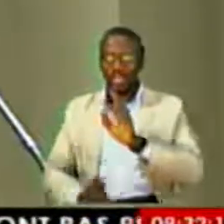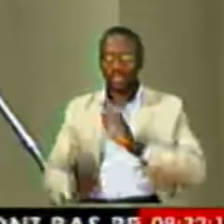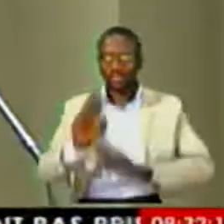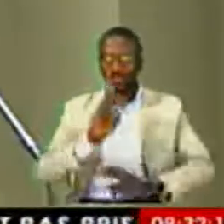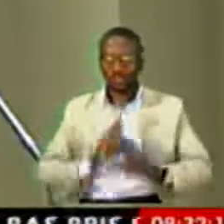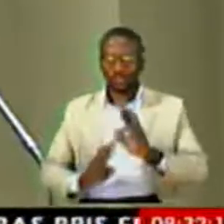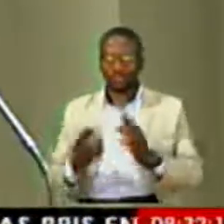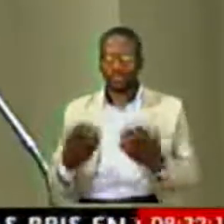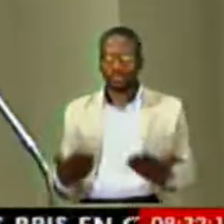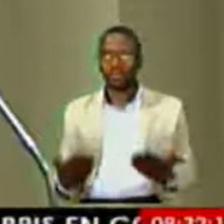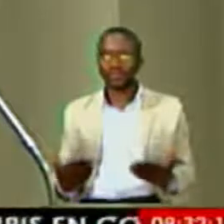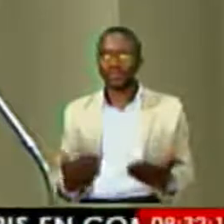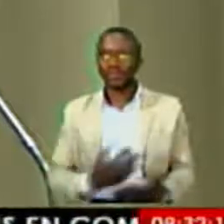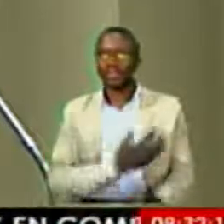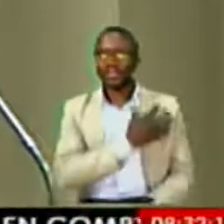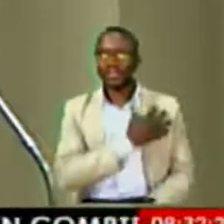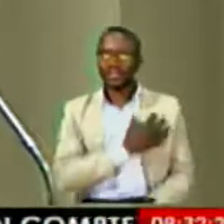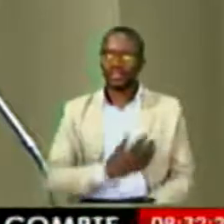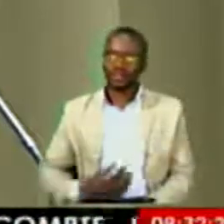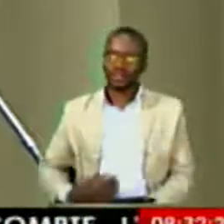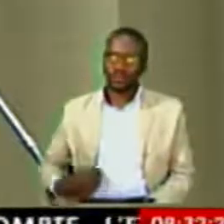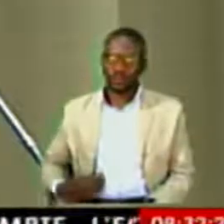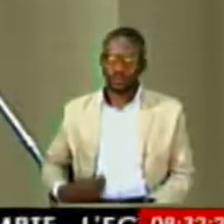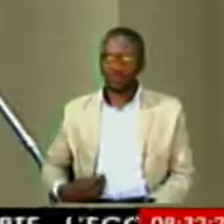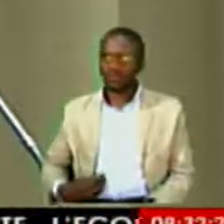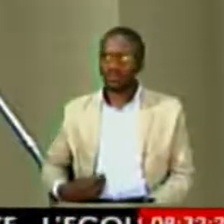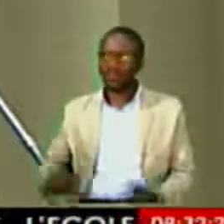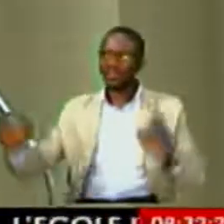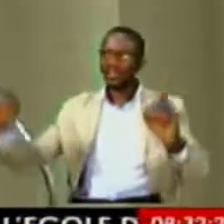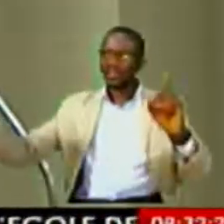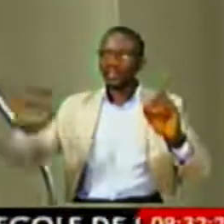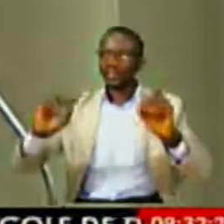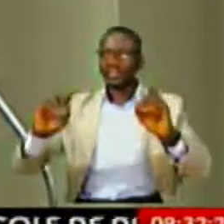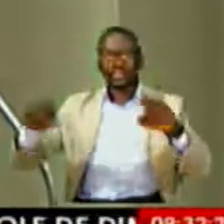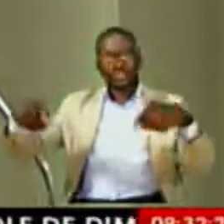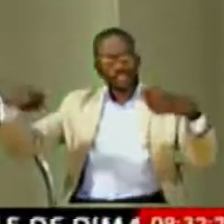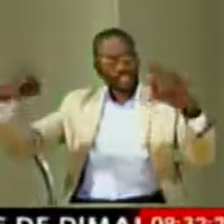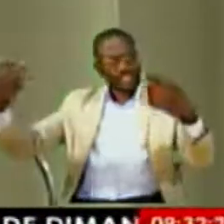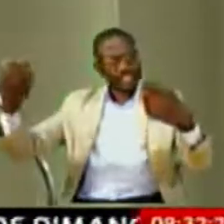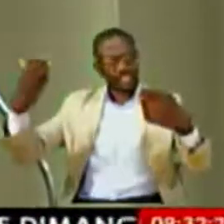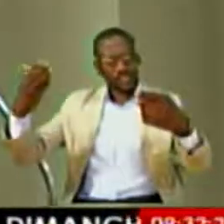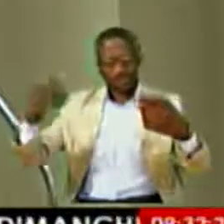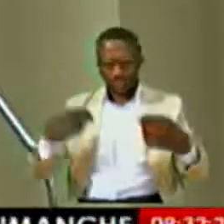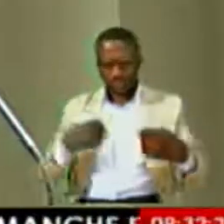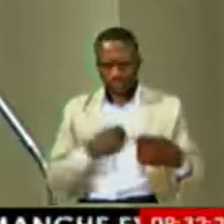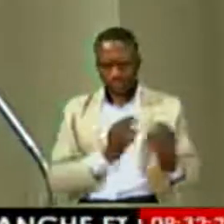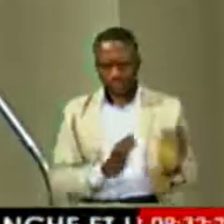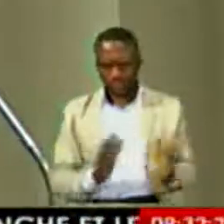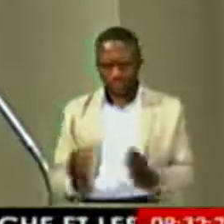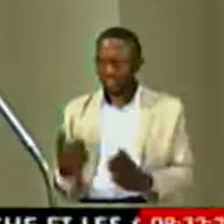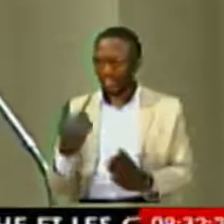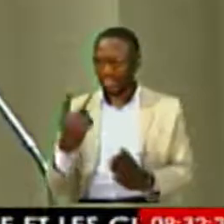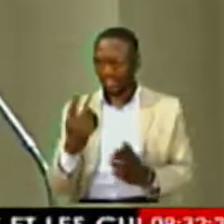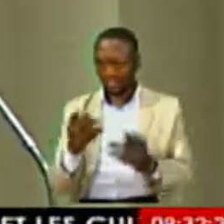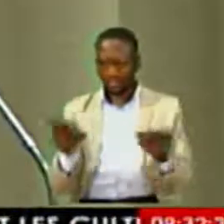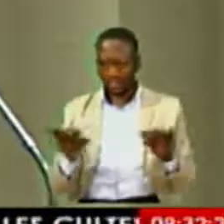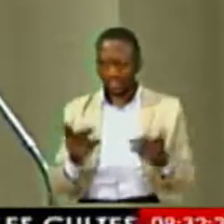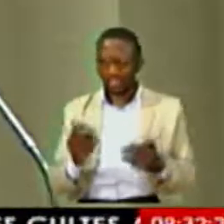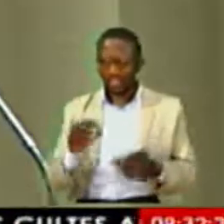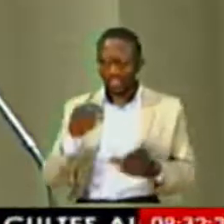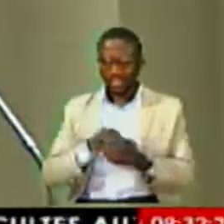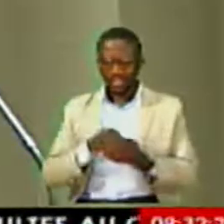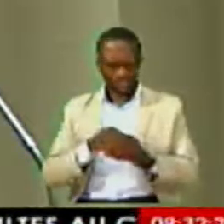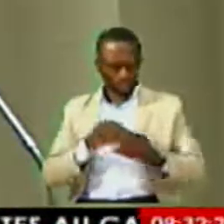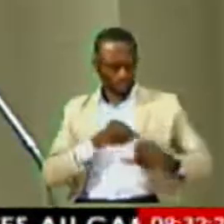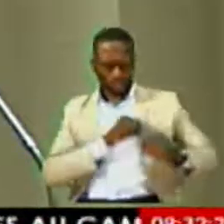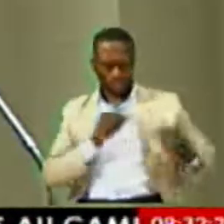come back. Et il est allé nous préparer une place. He wants to prepare a place for et us. Et nous croyons de tout cœur. And we believe from the bottom of quand our heart.